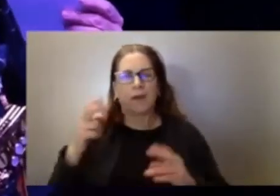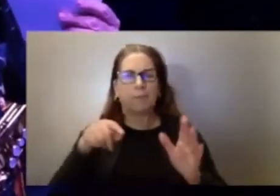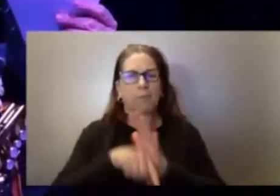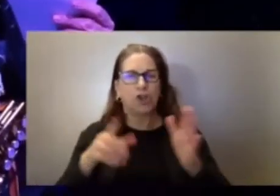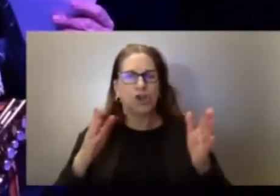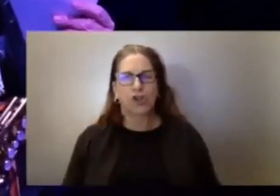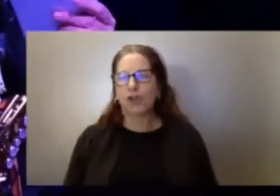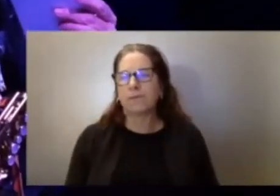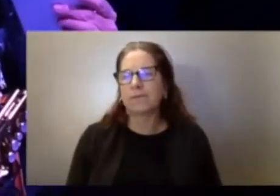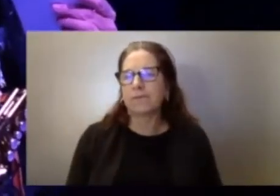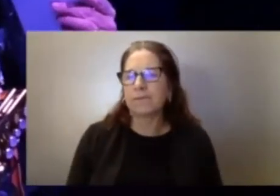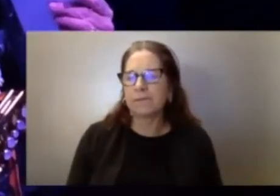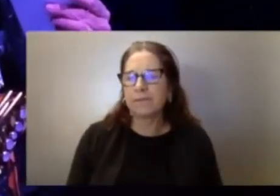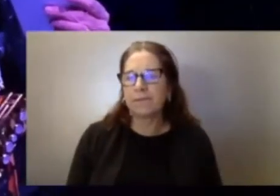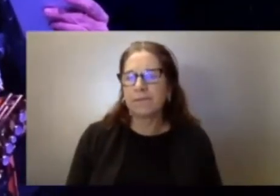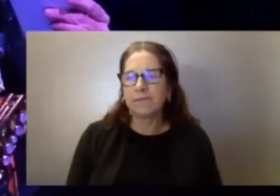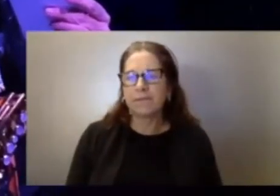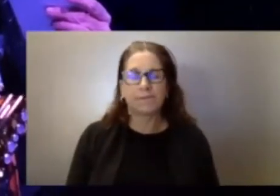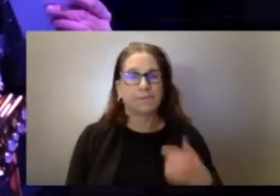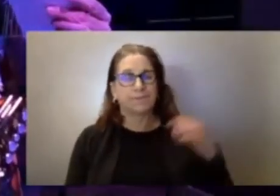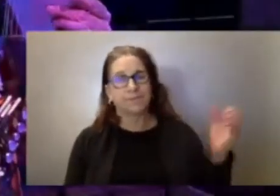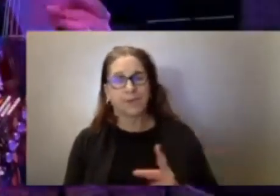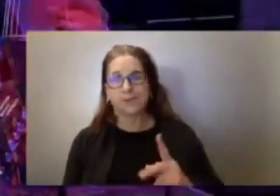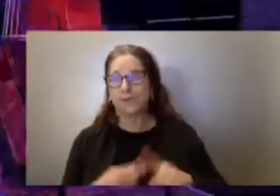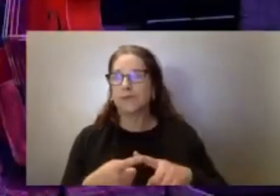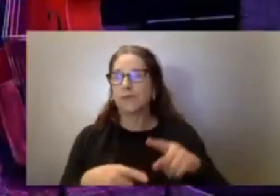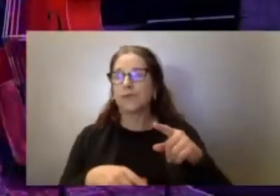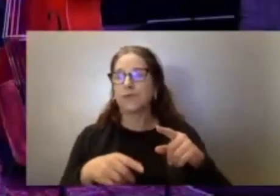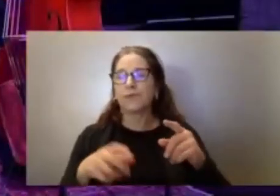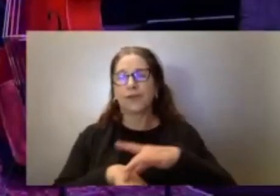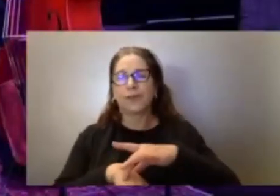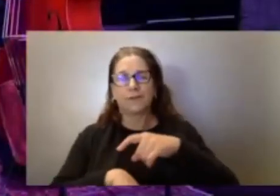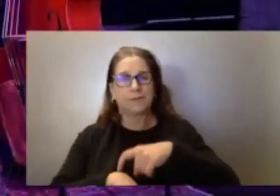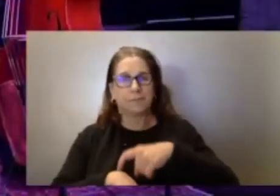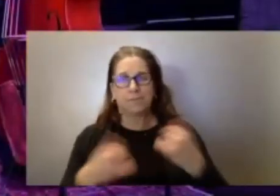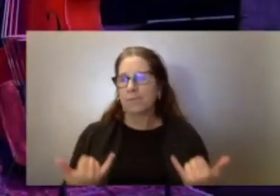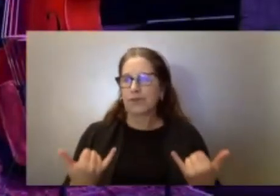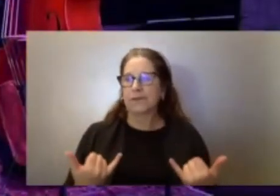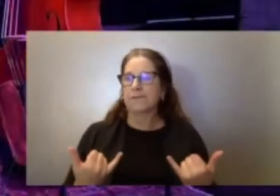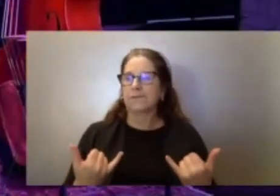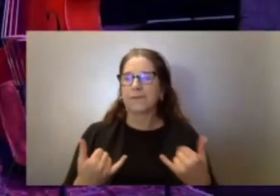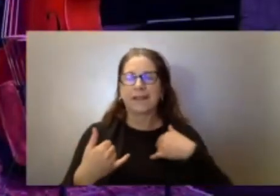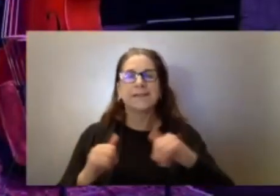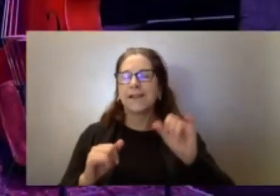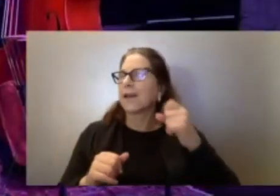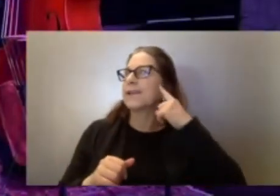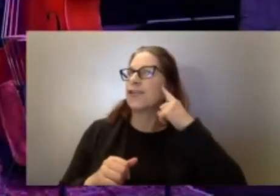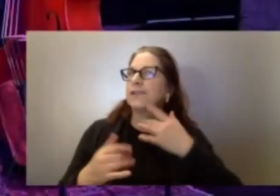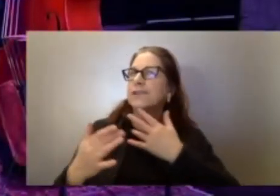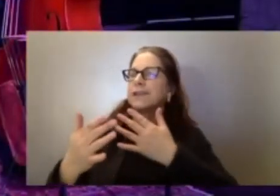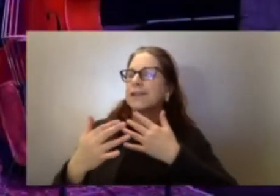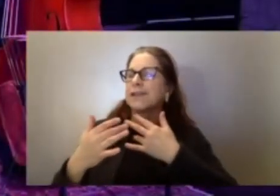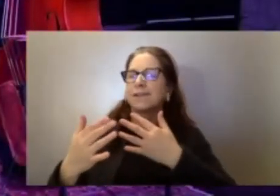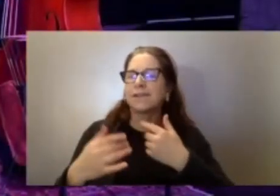to present earth time, I can still hear the singing. I get up from my bed and dance and sing this